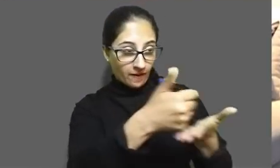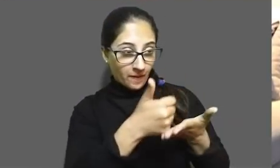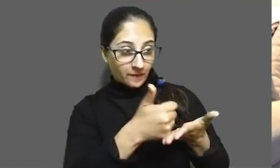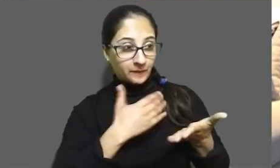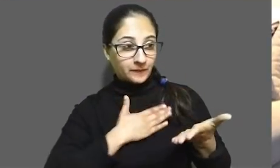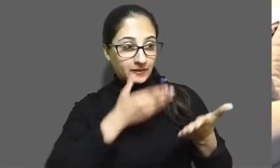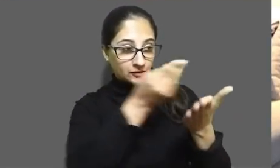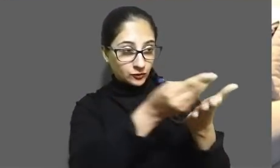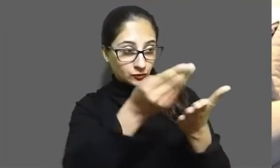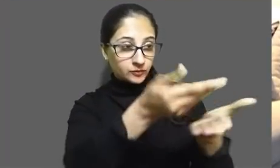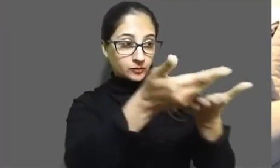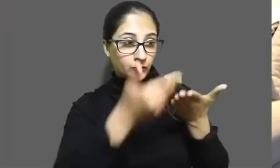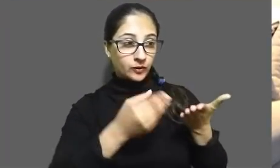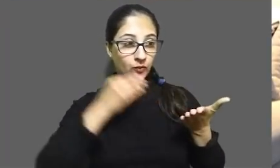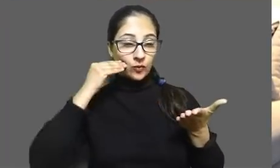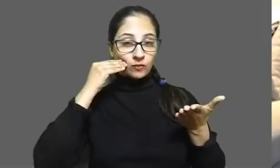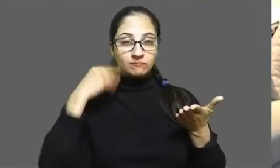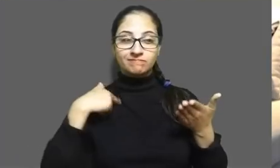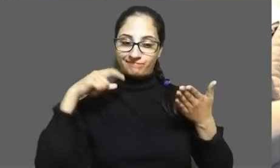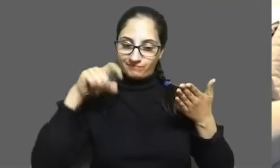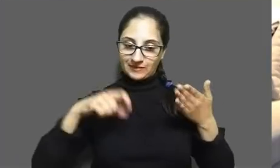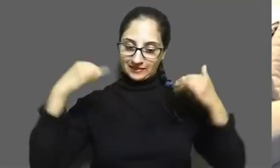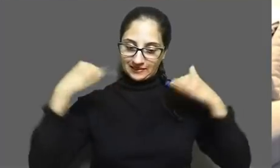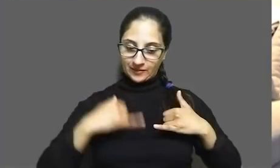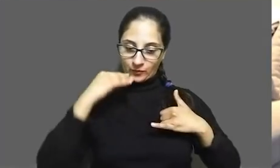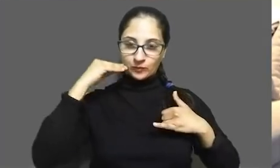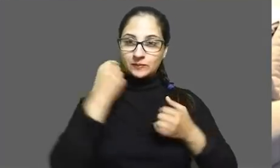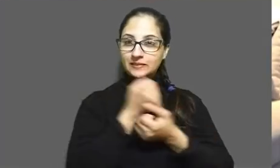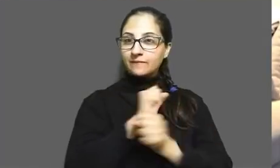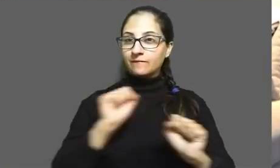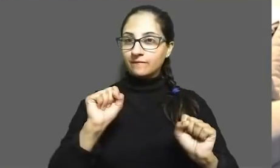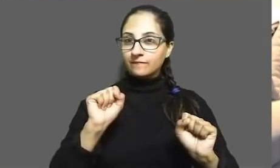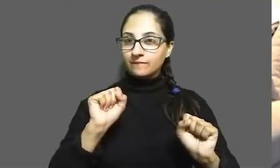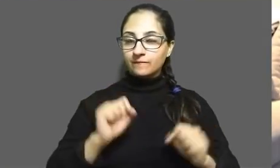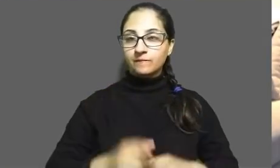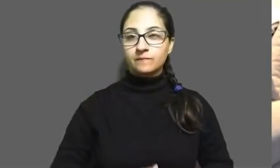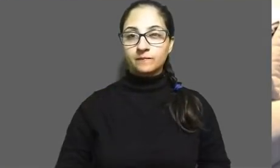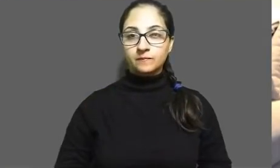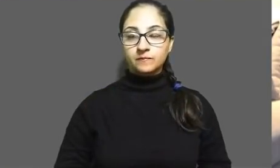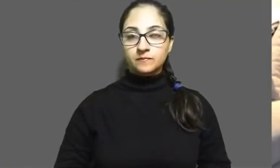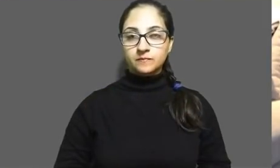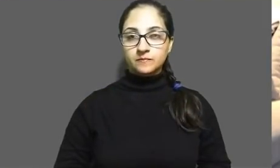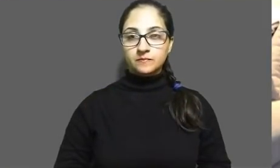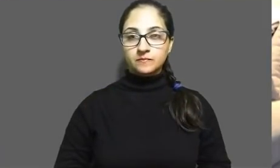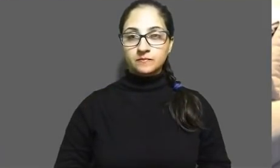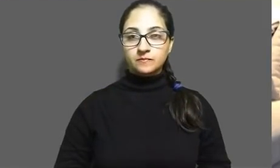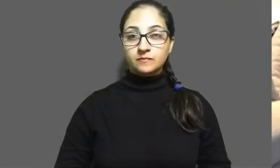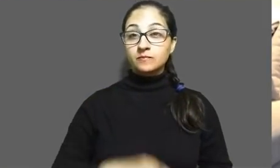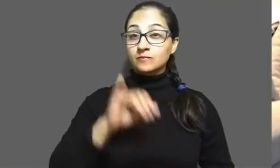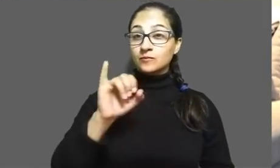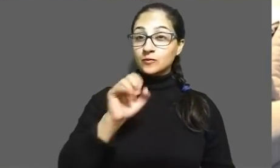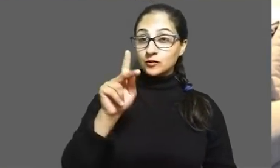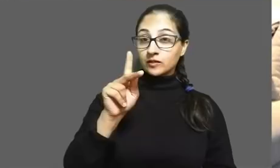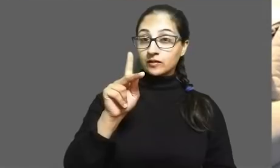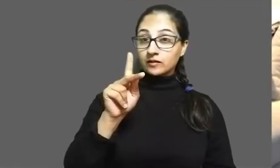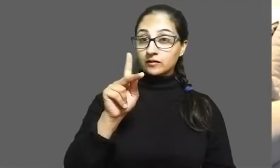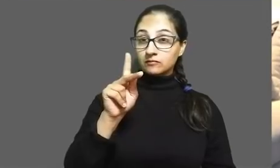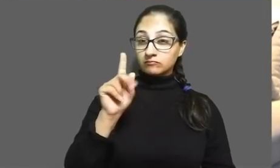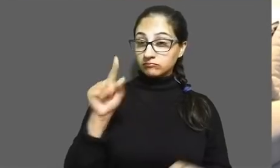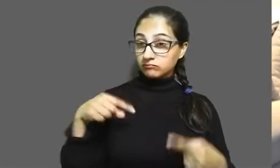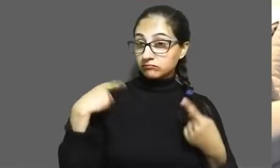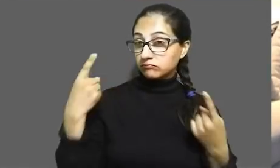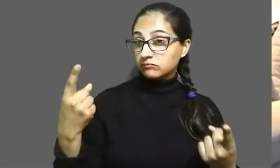family and friends for simple things like picking up groceries so that we can minimize health risks.